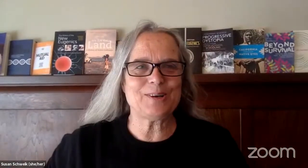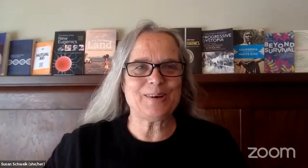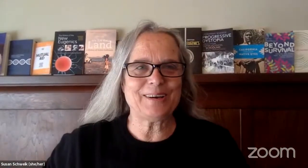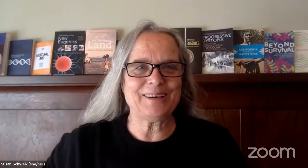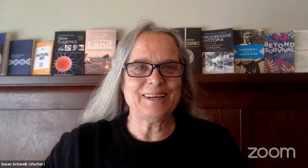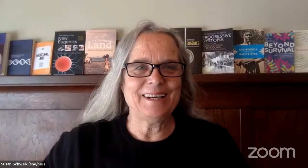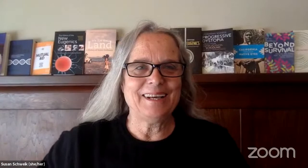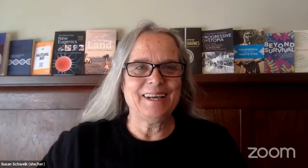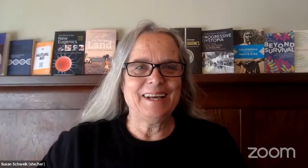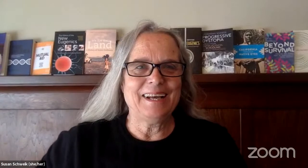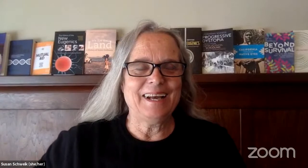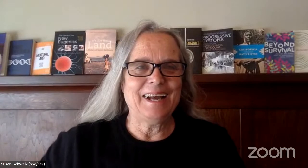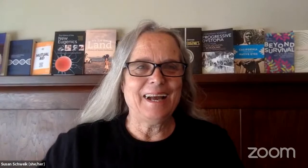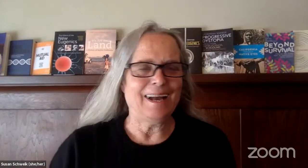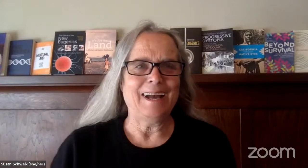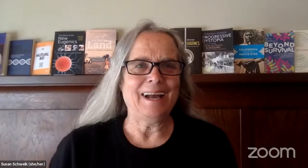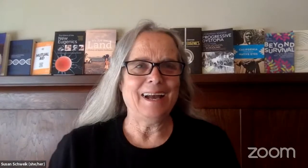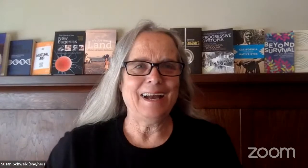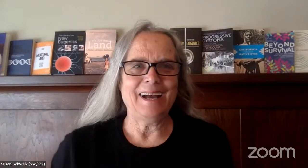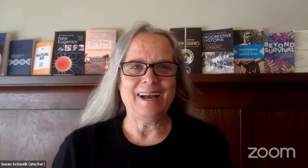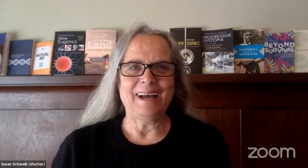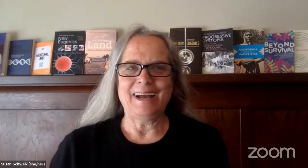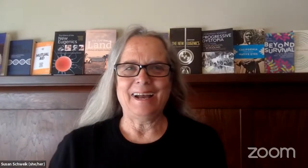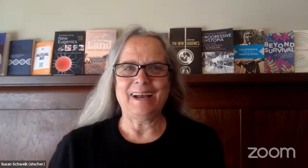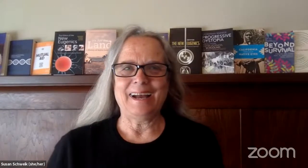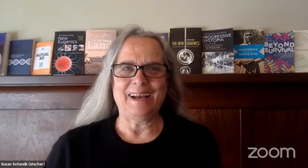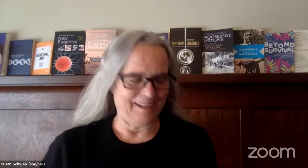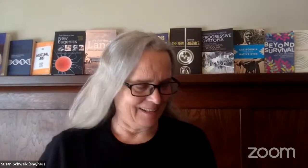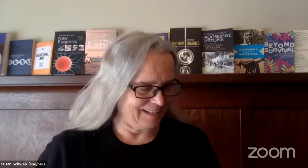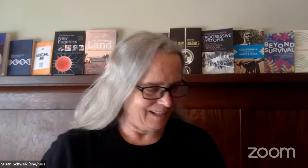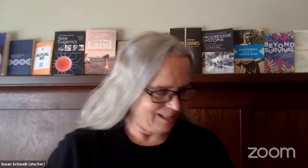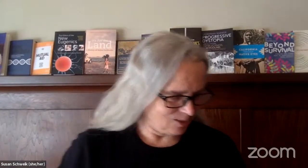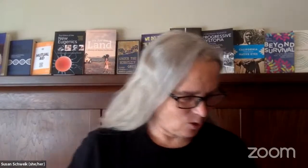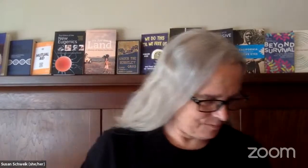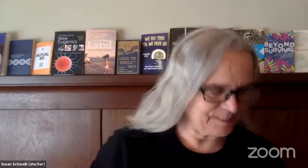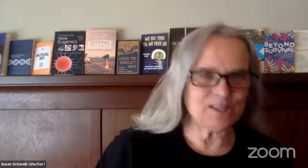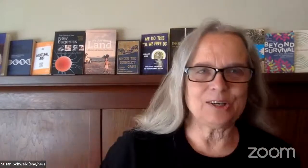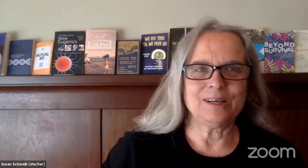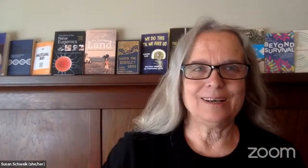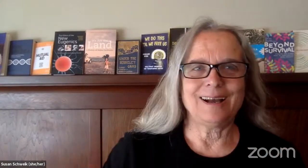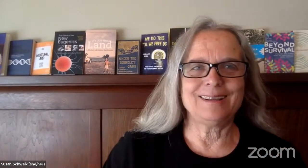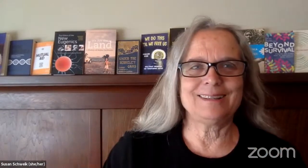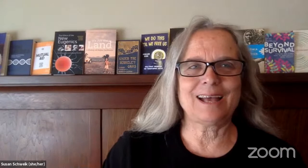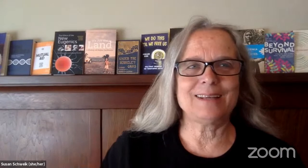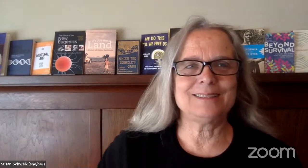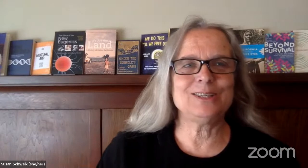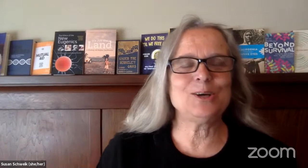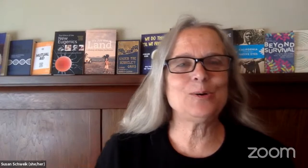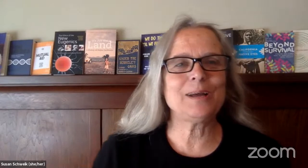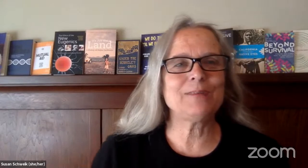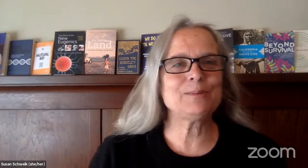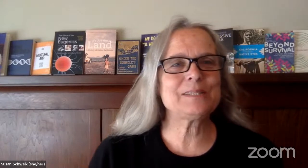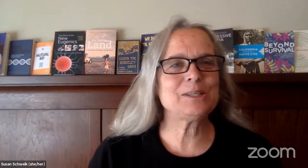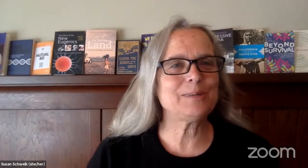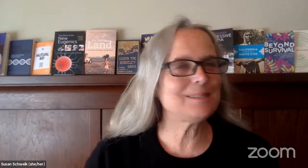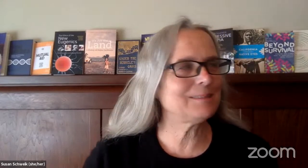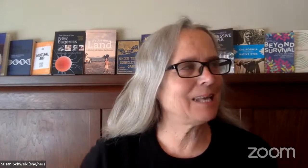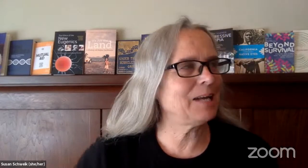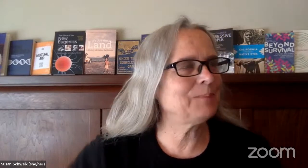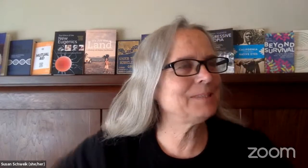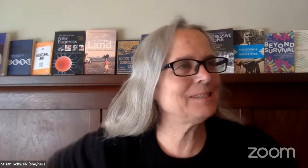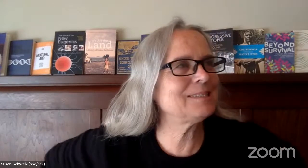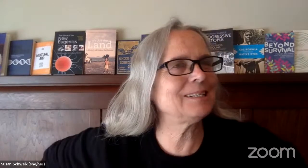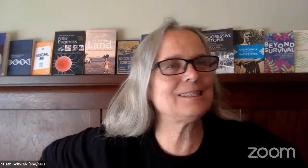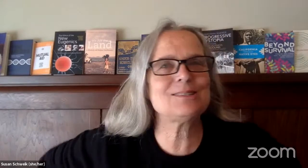so bizarre it was a little funny yeah you're okay now though you know every once in a while